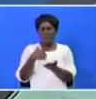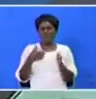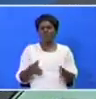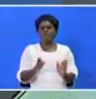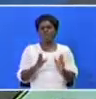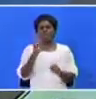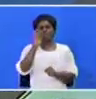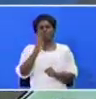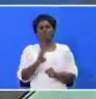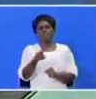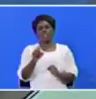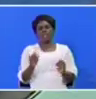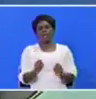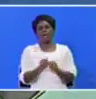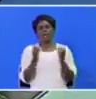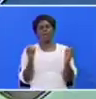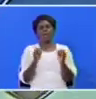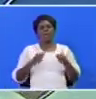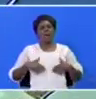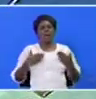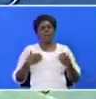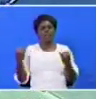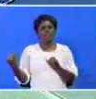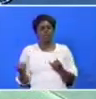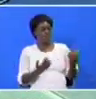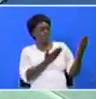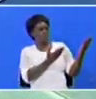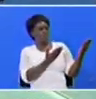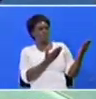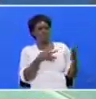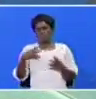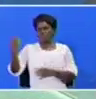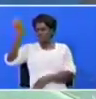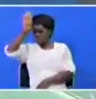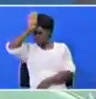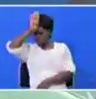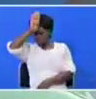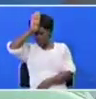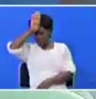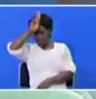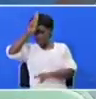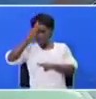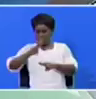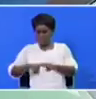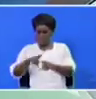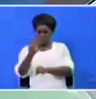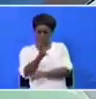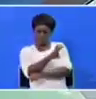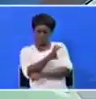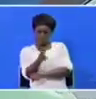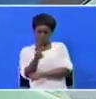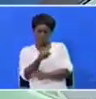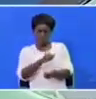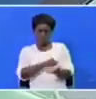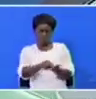check that that does not happen. Mm. And we're happy to invite him to go to Dubai and sit there and supervise the printing,